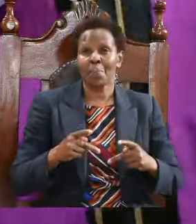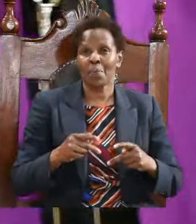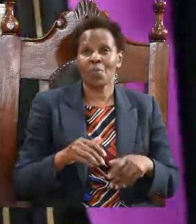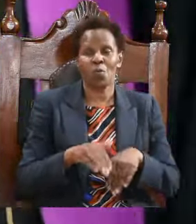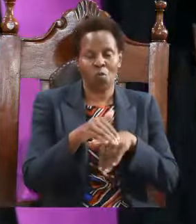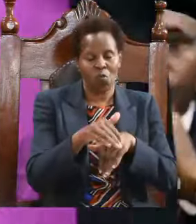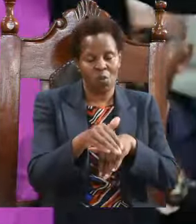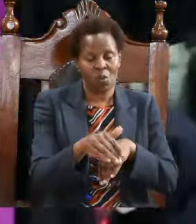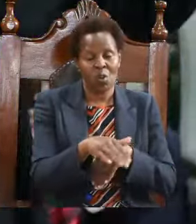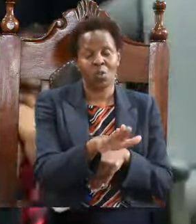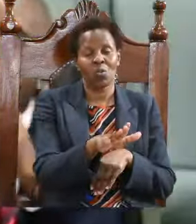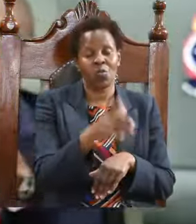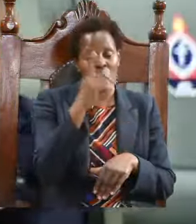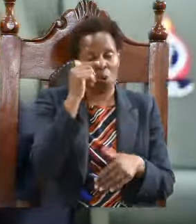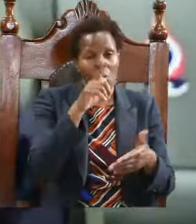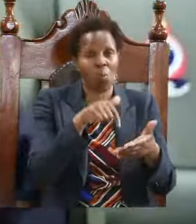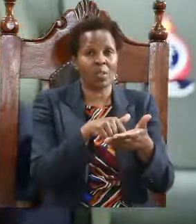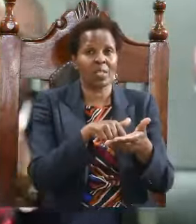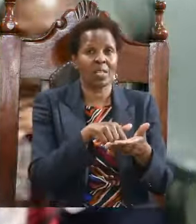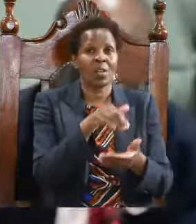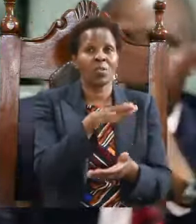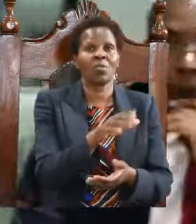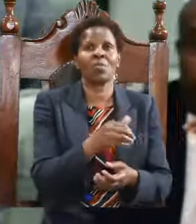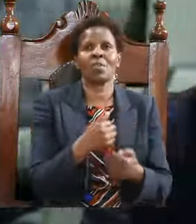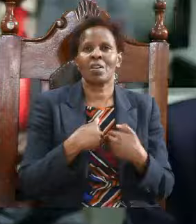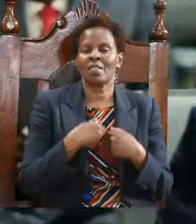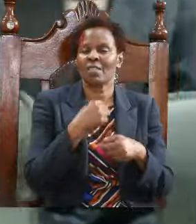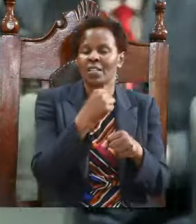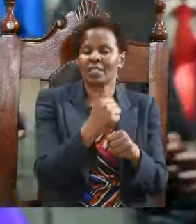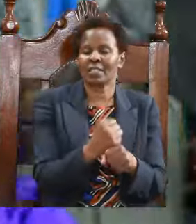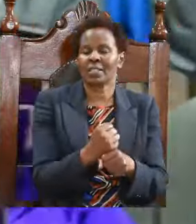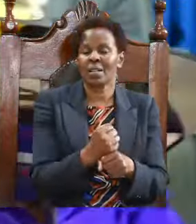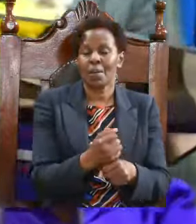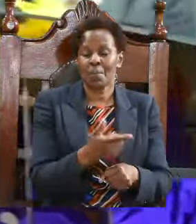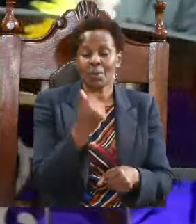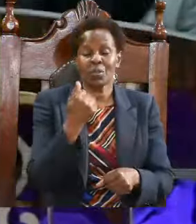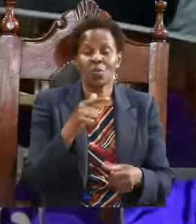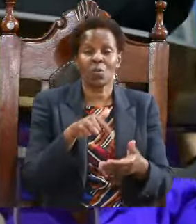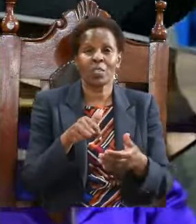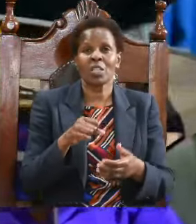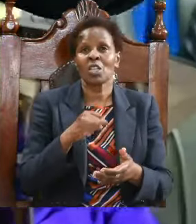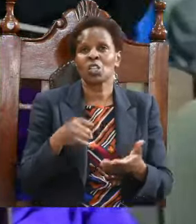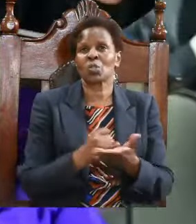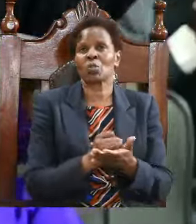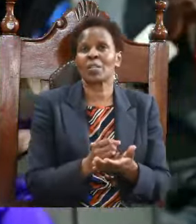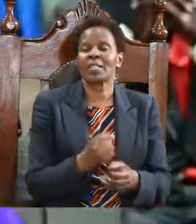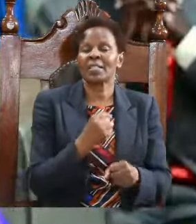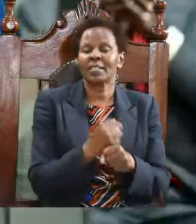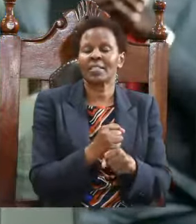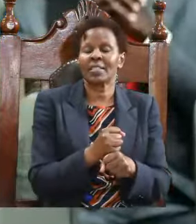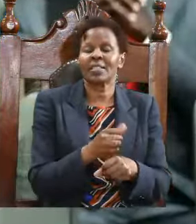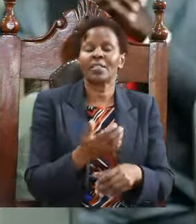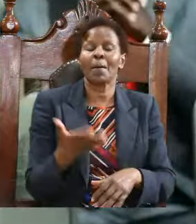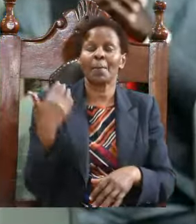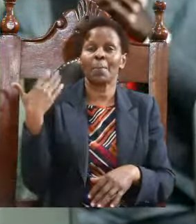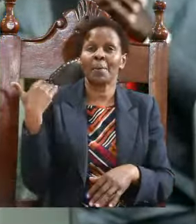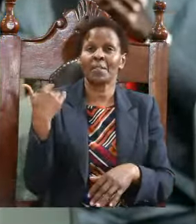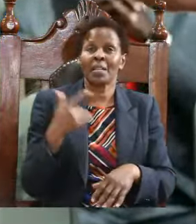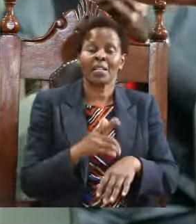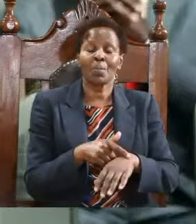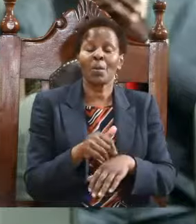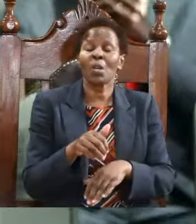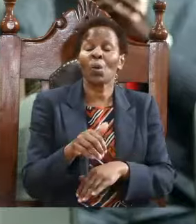done. Because of the things that this man had done in the past. Everyone, even when he called the